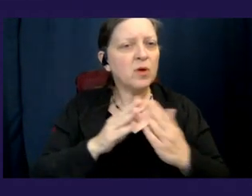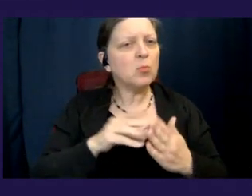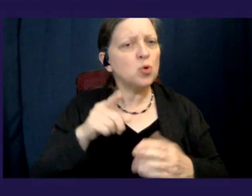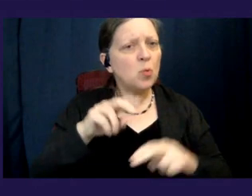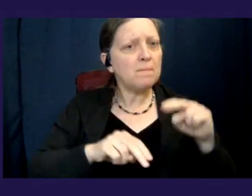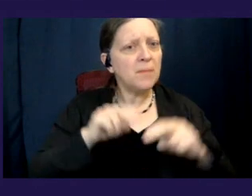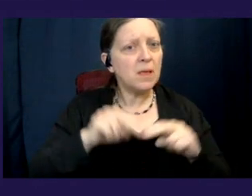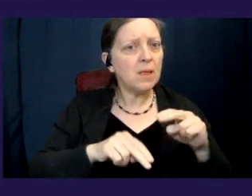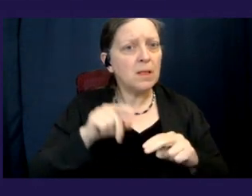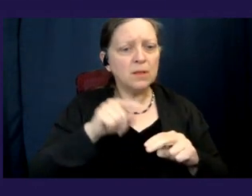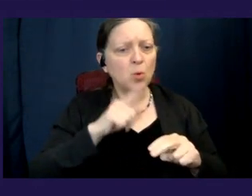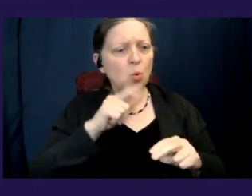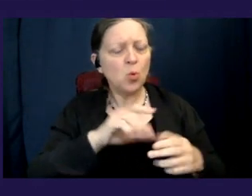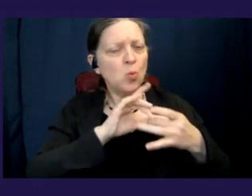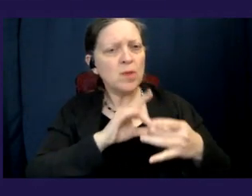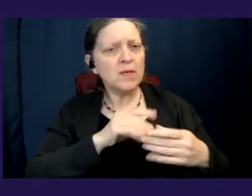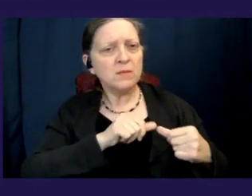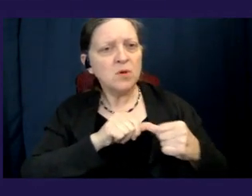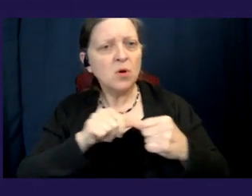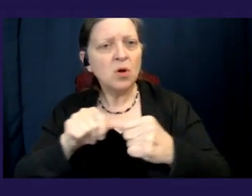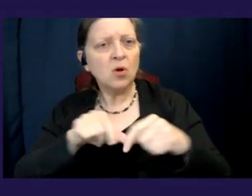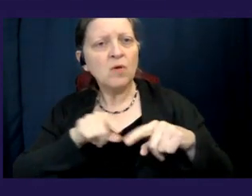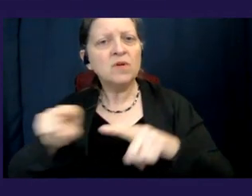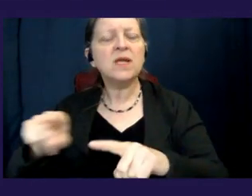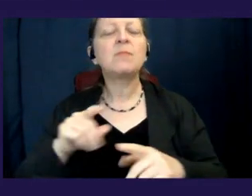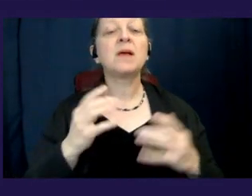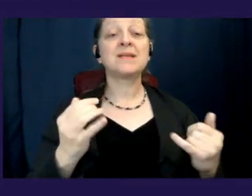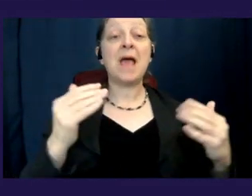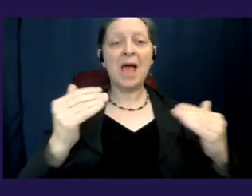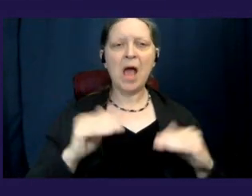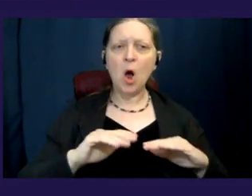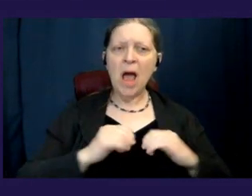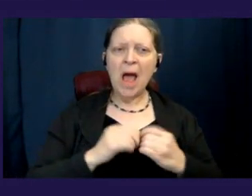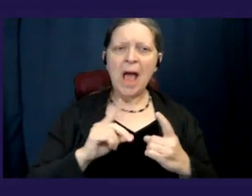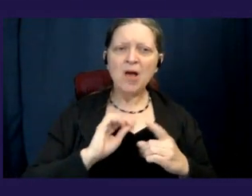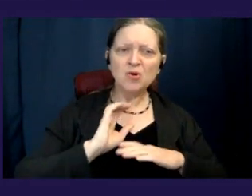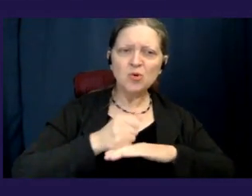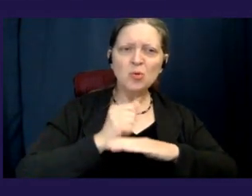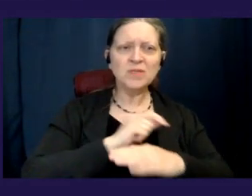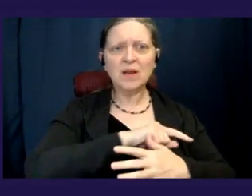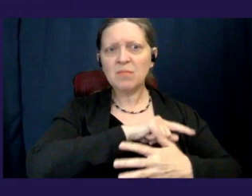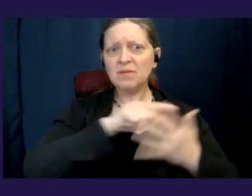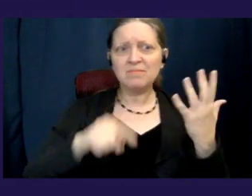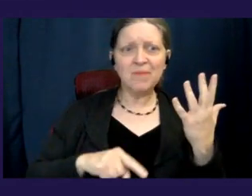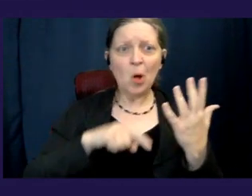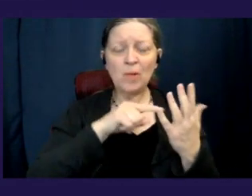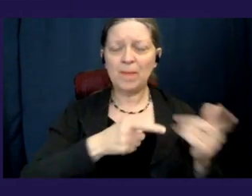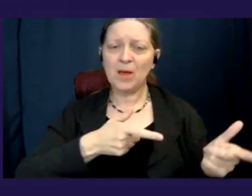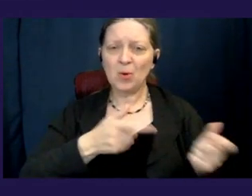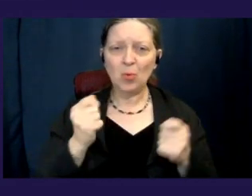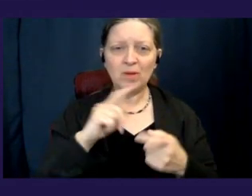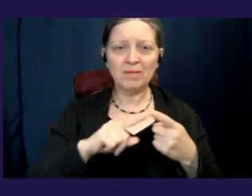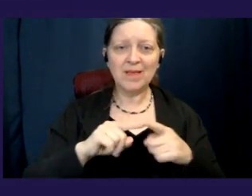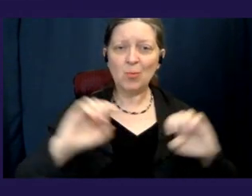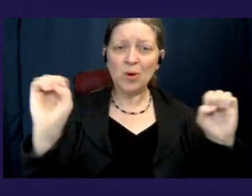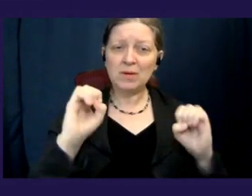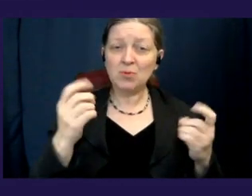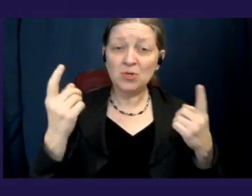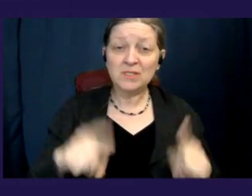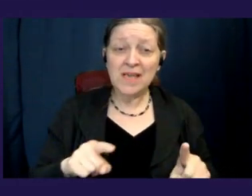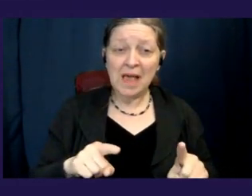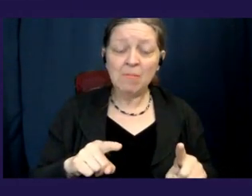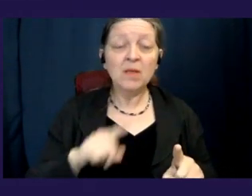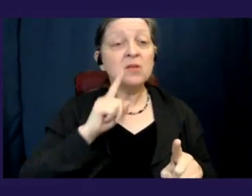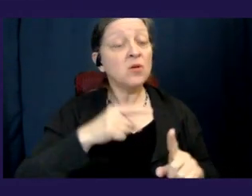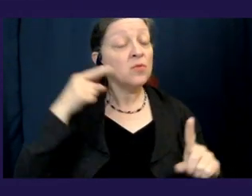things quickly when an emergency evolves? Are there particular standards that we should be